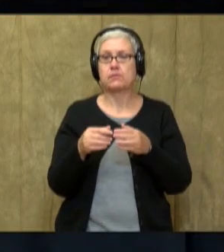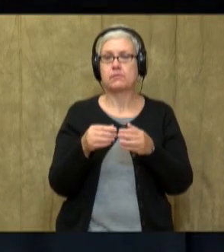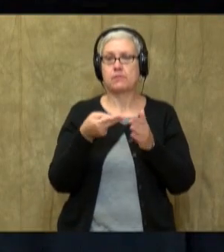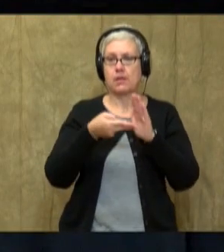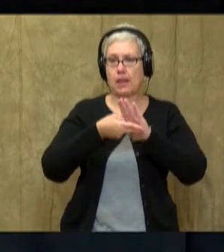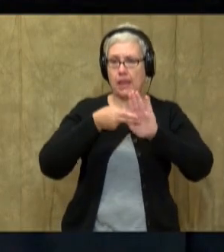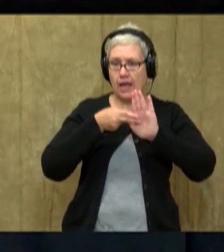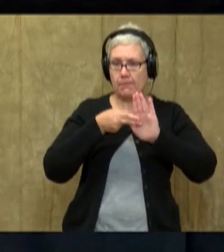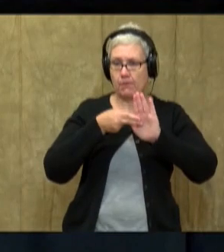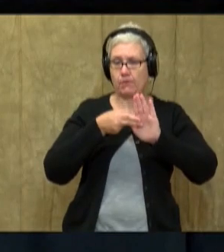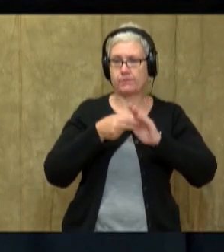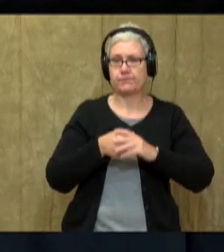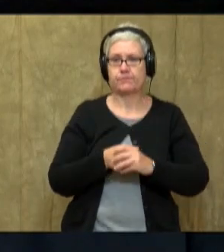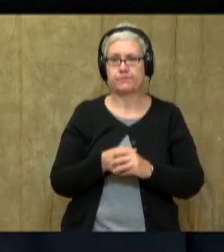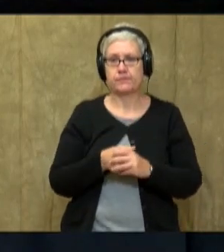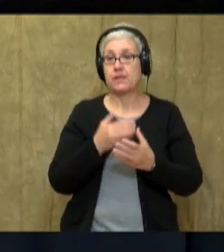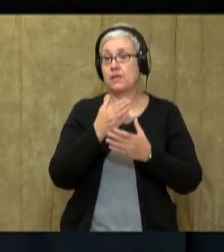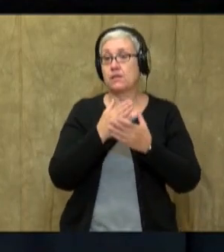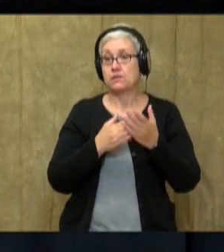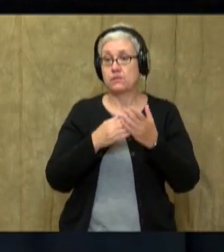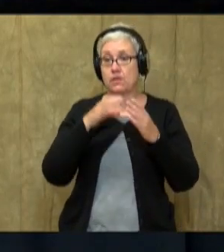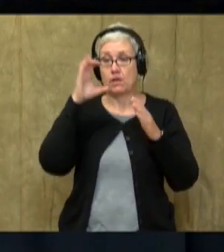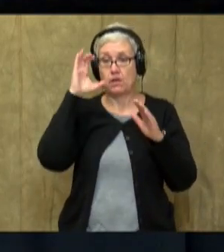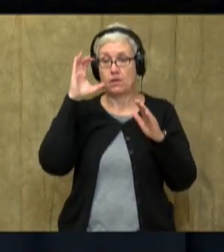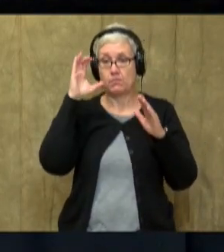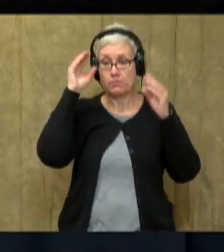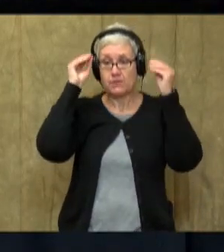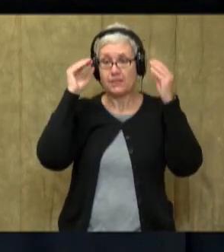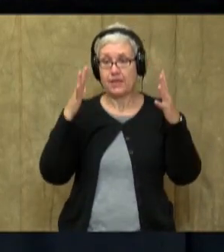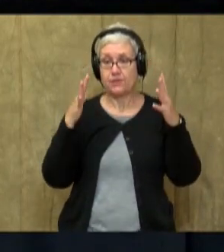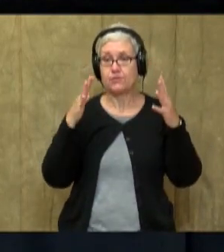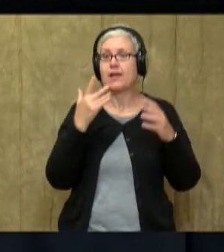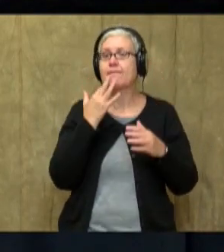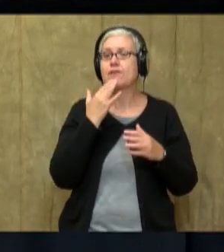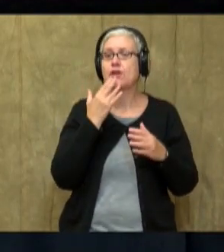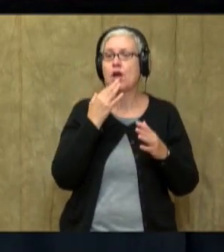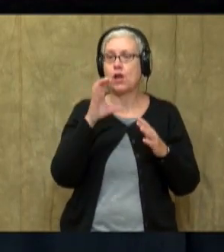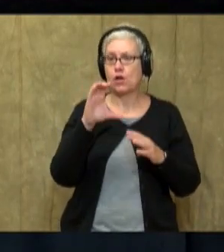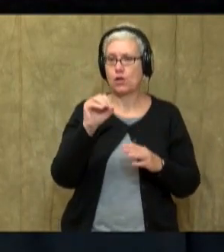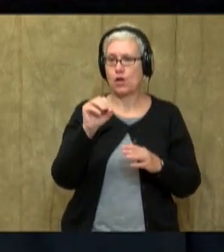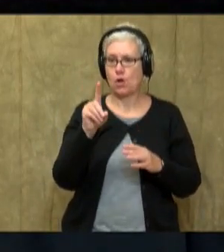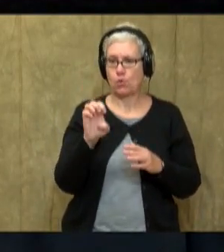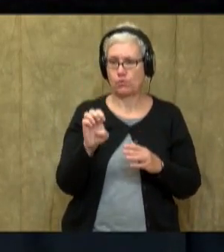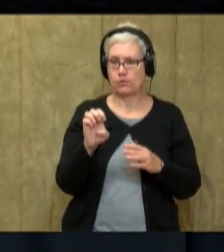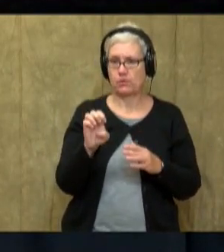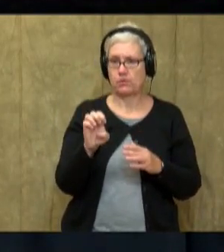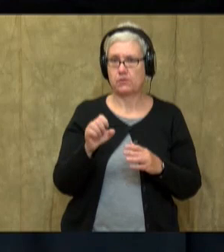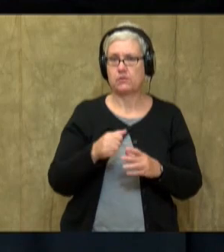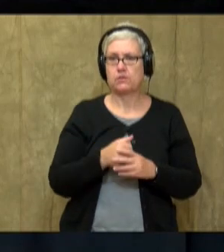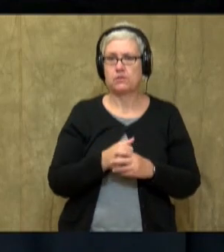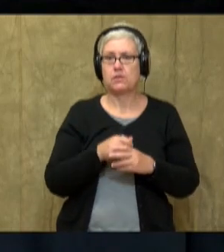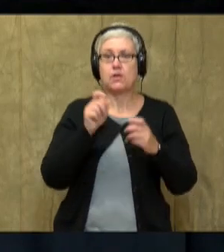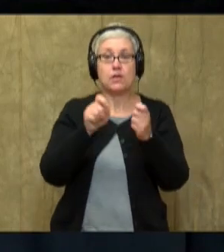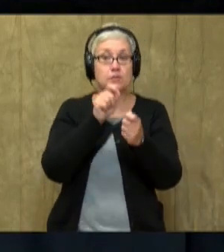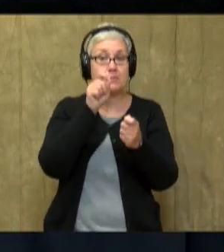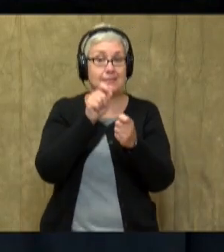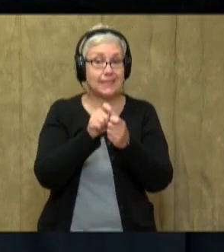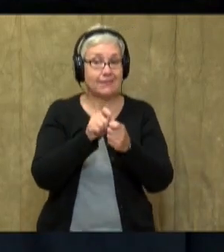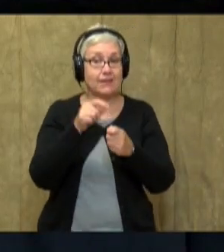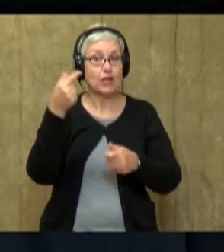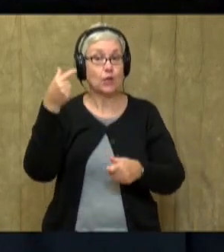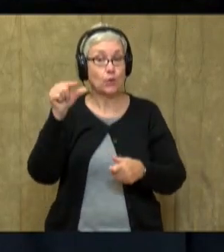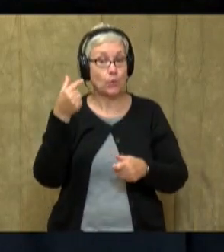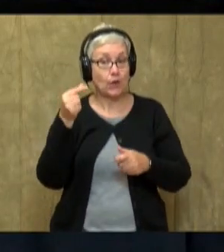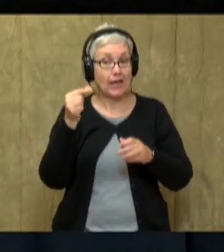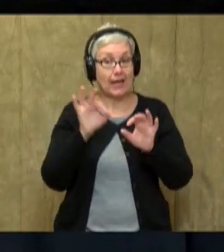them. Some teachers even have a color coding system. And so you'll realize that when they ask you to specifically buy a green